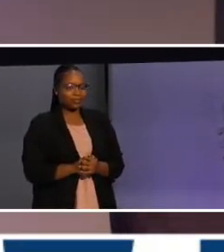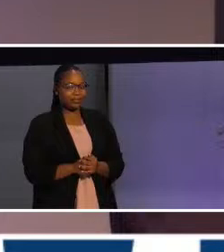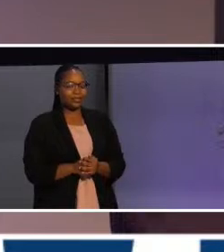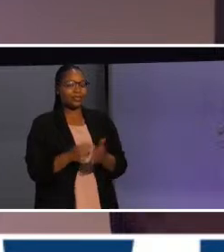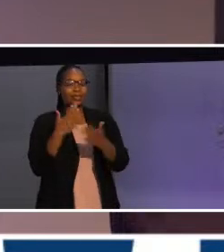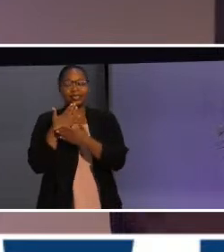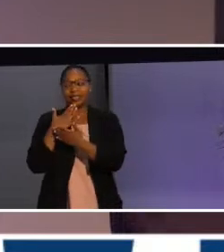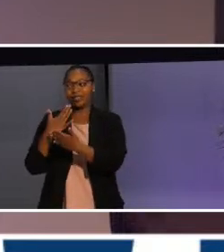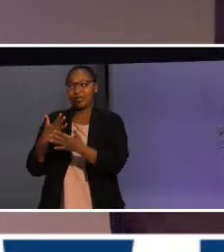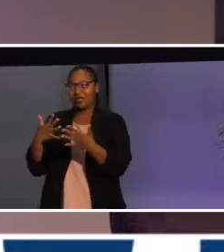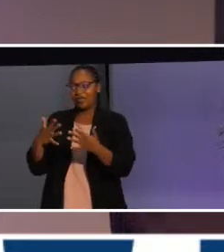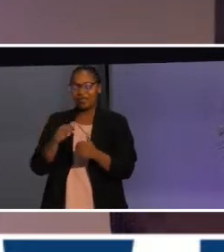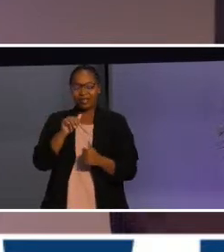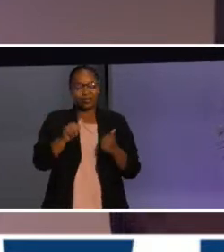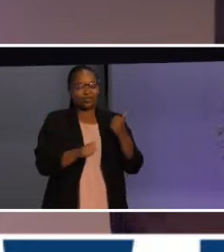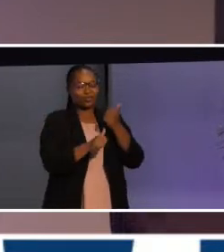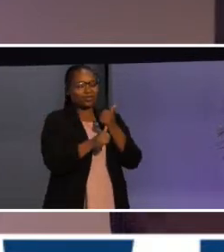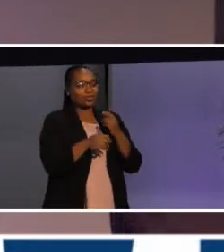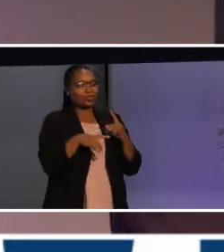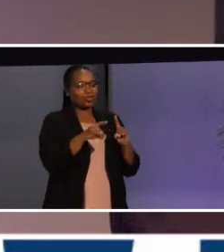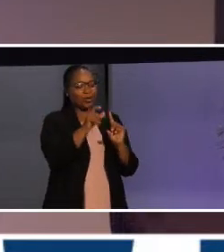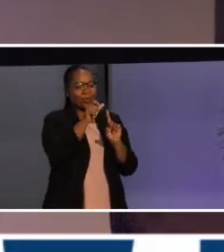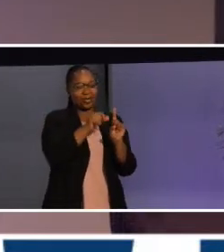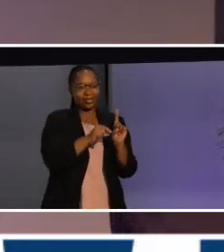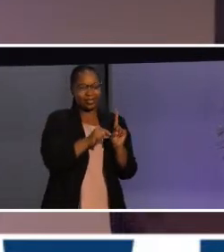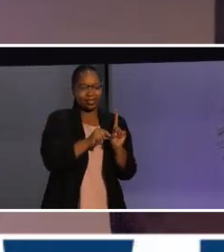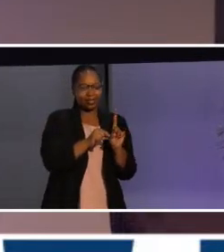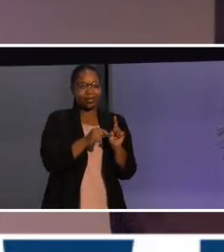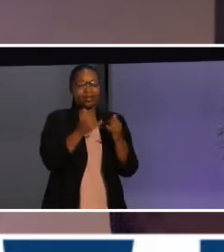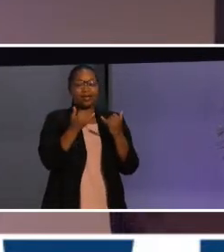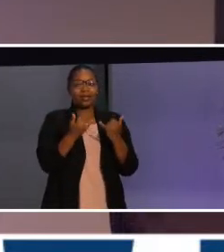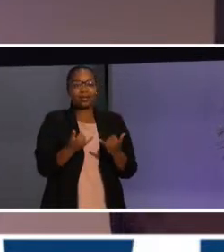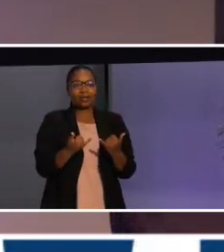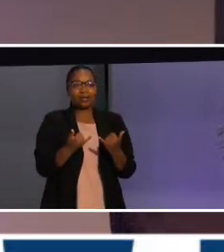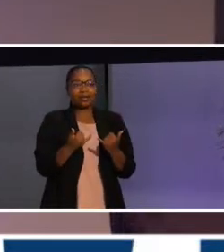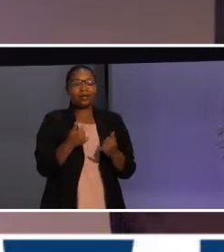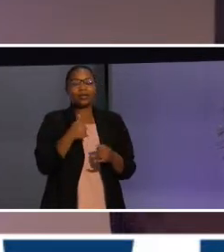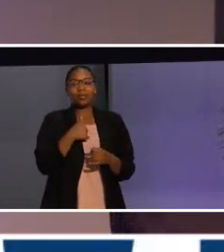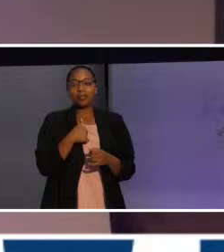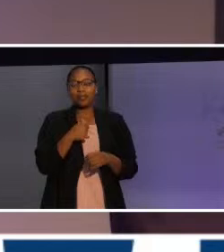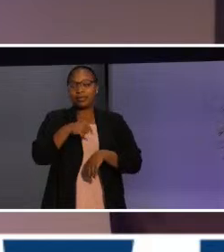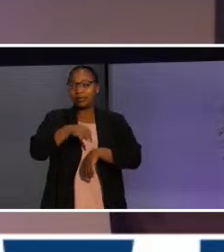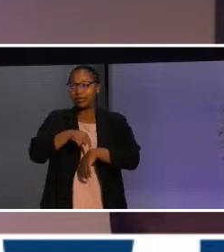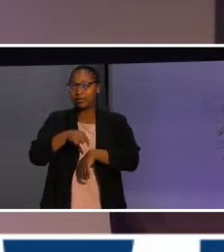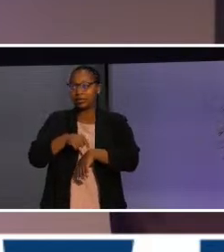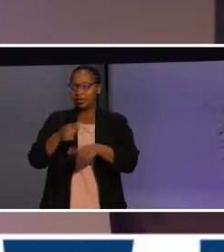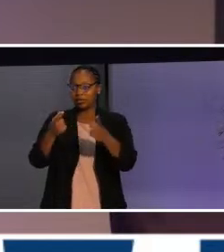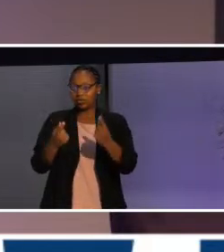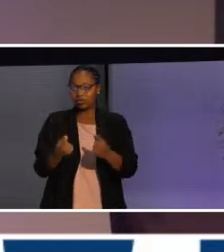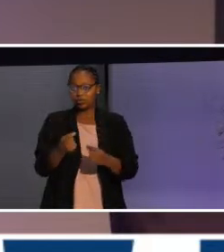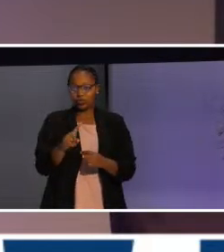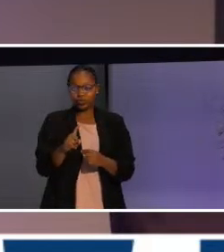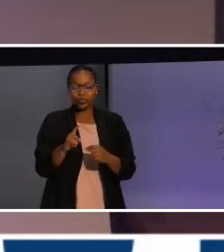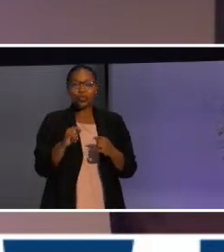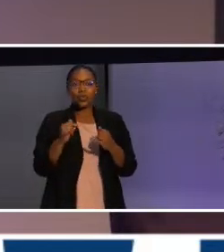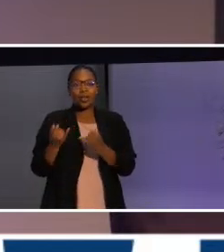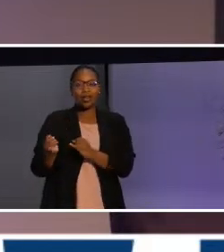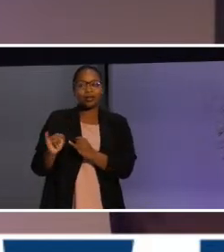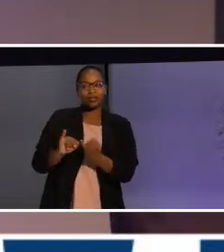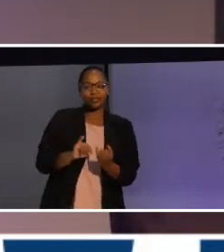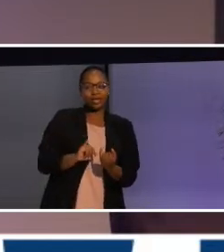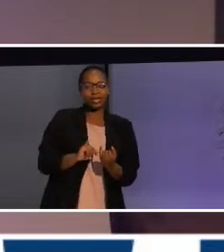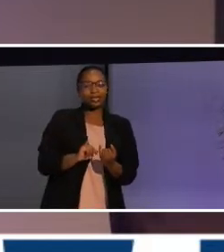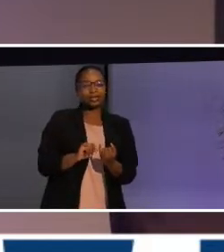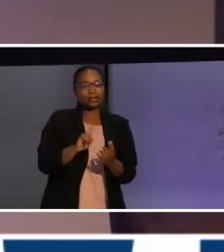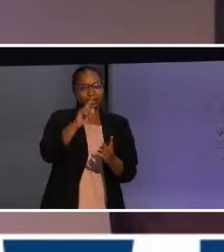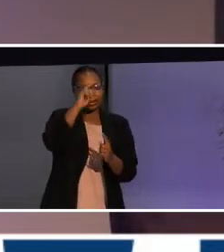Thank you very much, Vice Chairperson. Allow me at this point in time to invite the